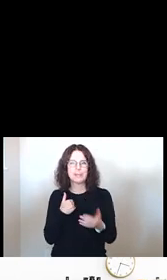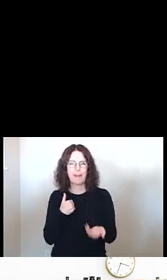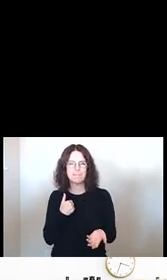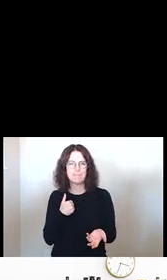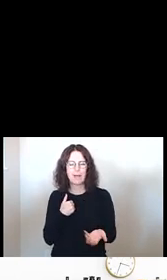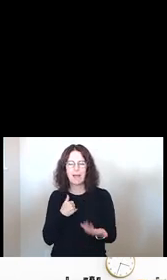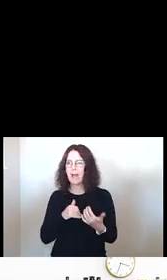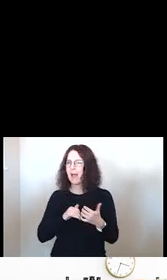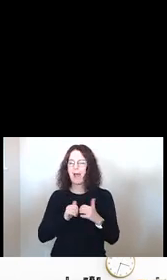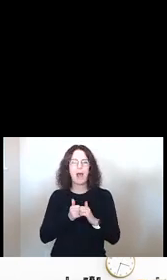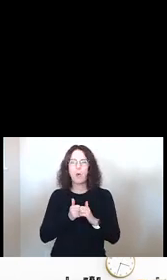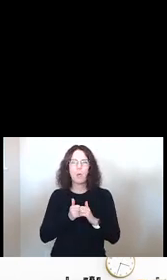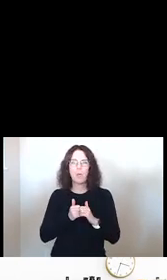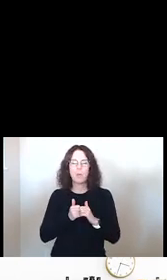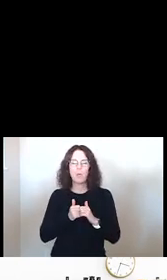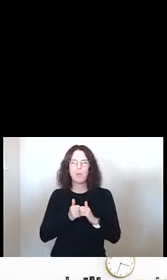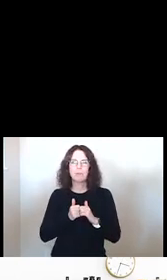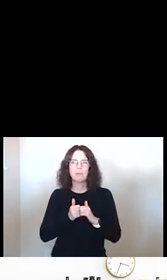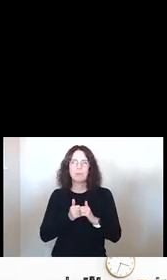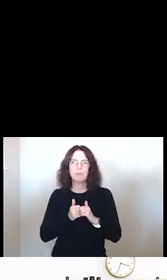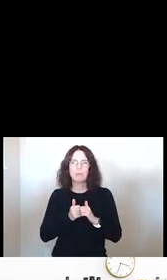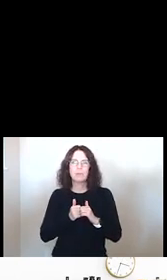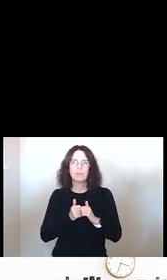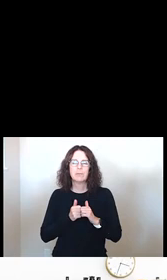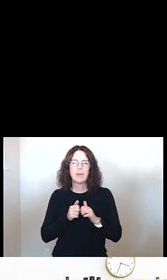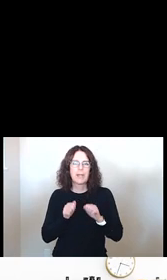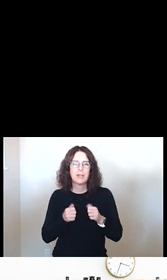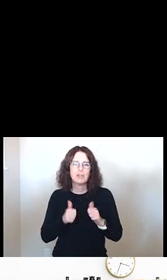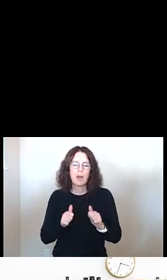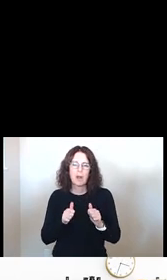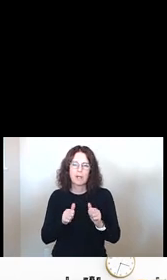go about trying to increase production,